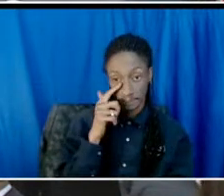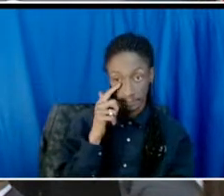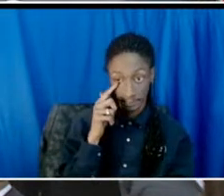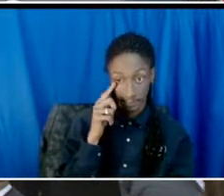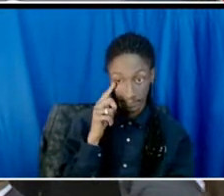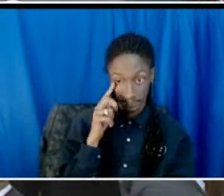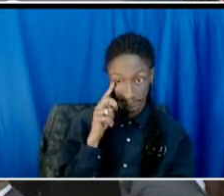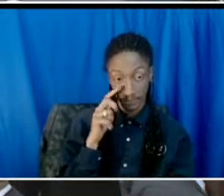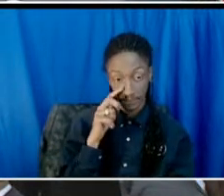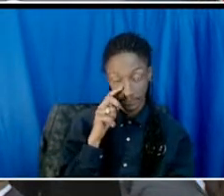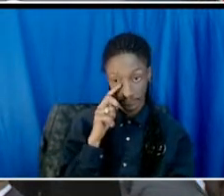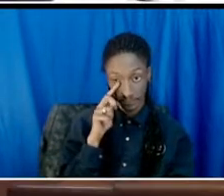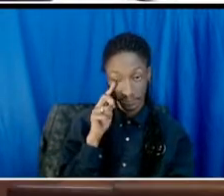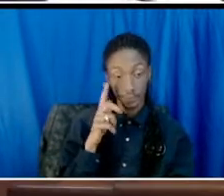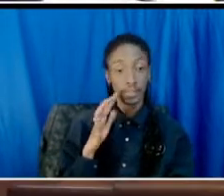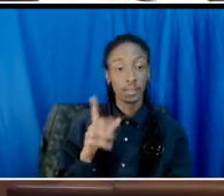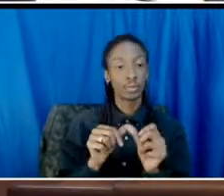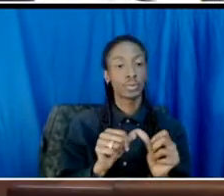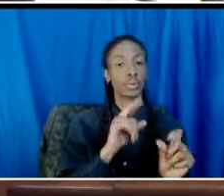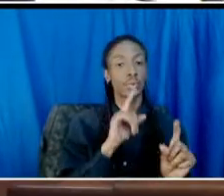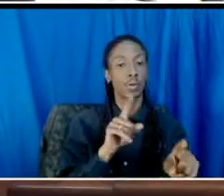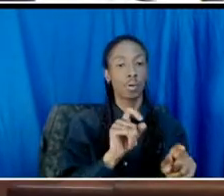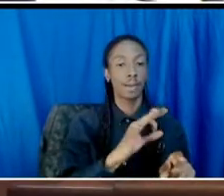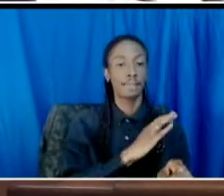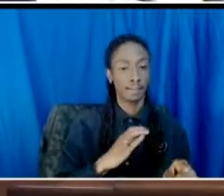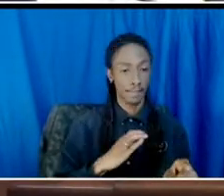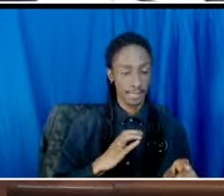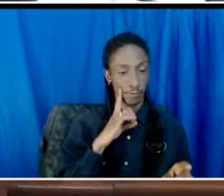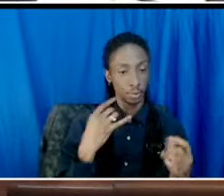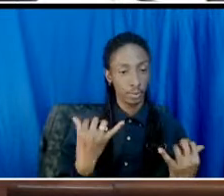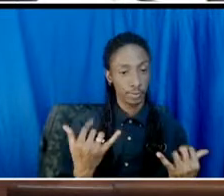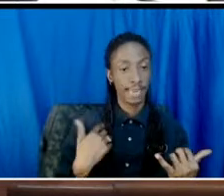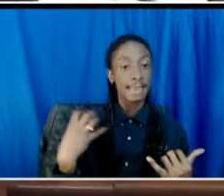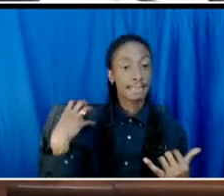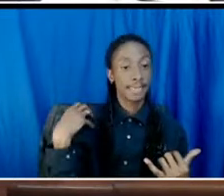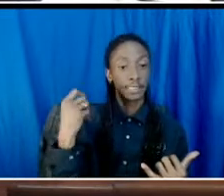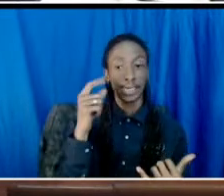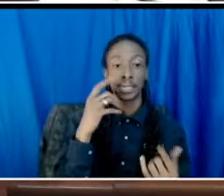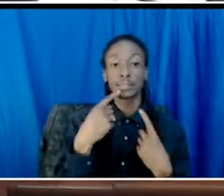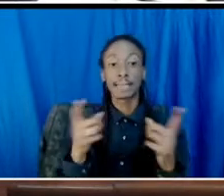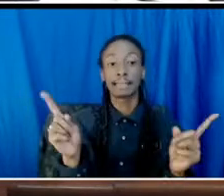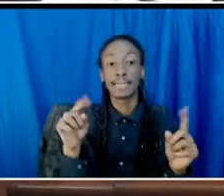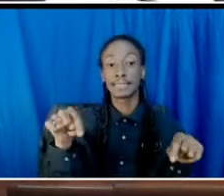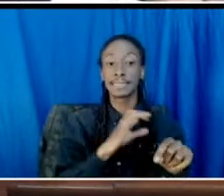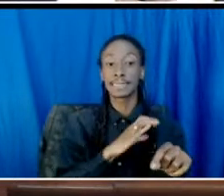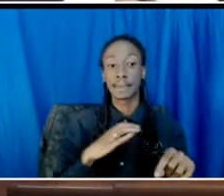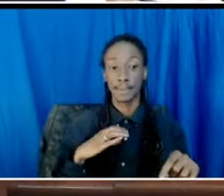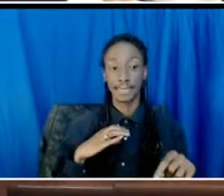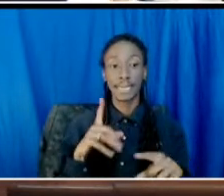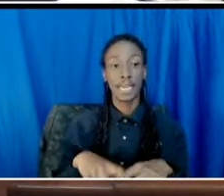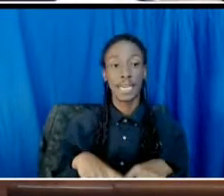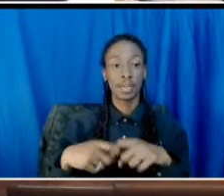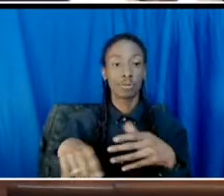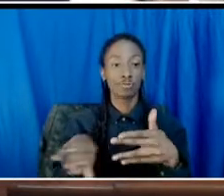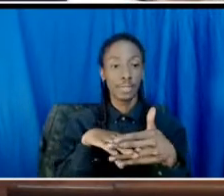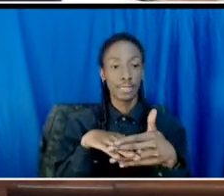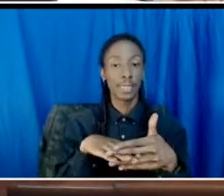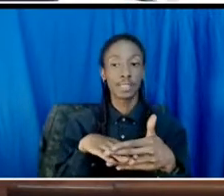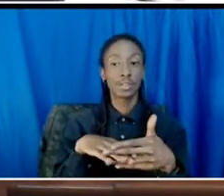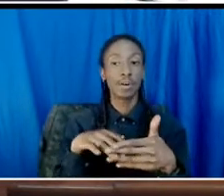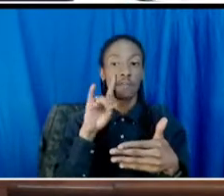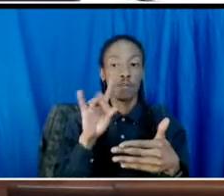Pursuant to the order of the committee of today, the chair declares the committee in recess for a period of